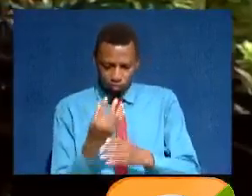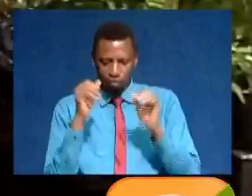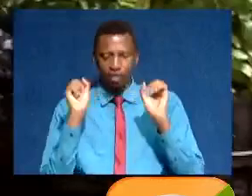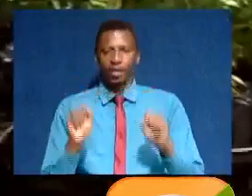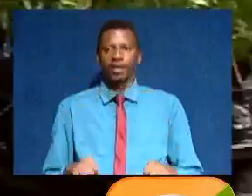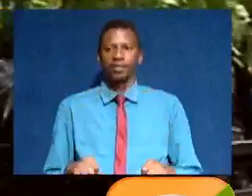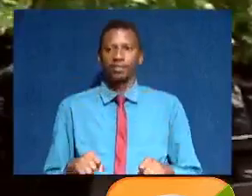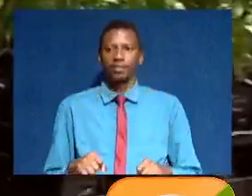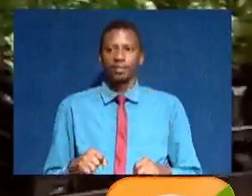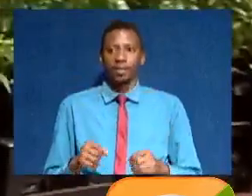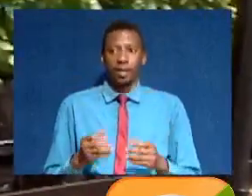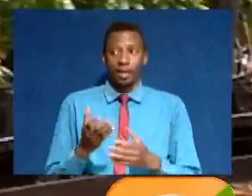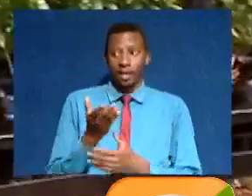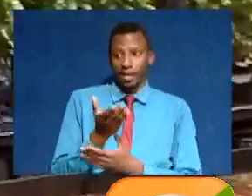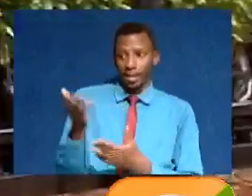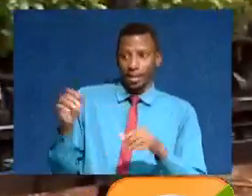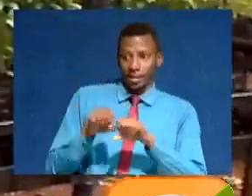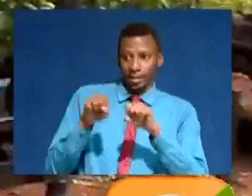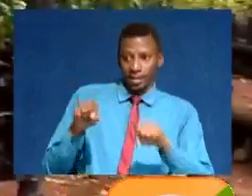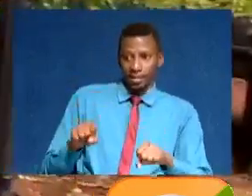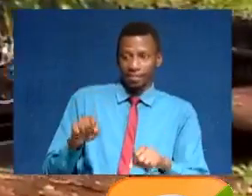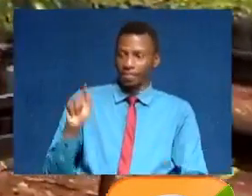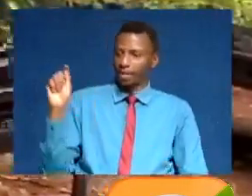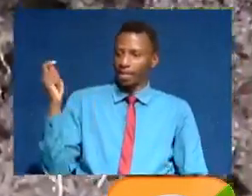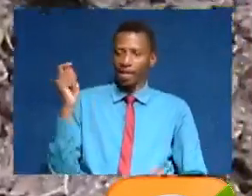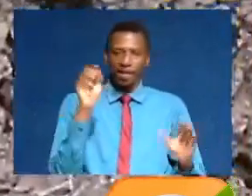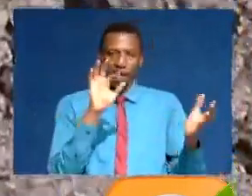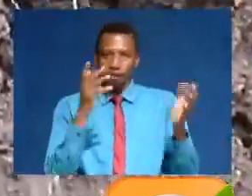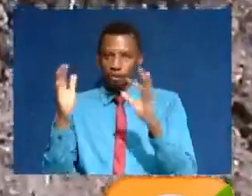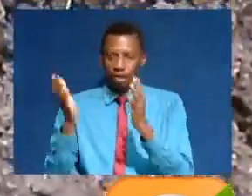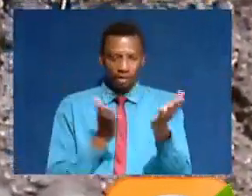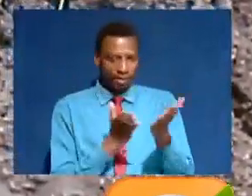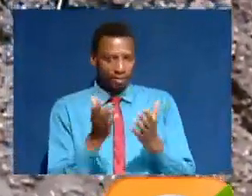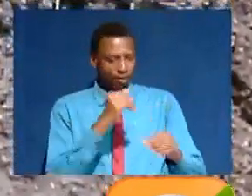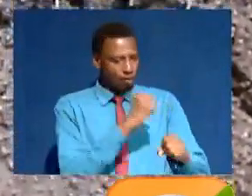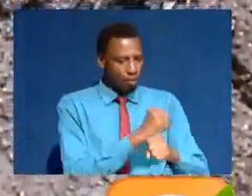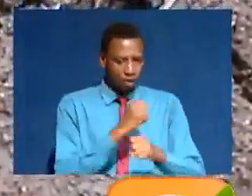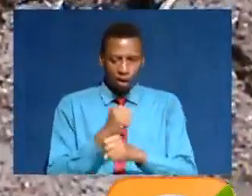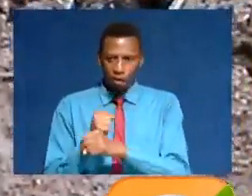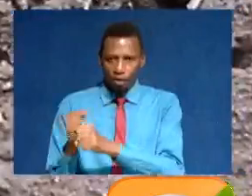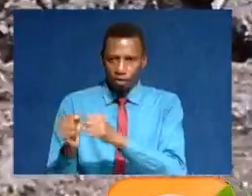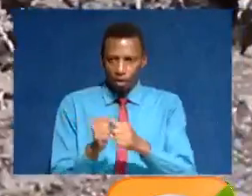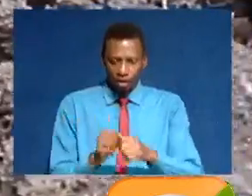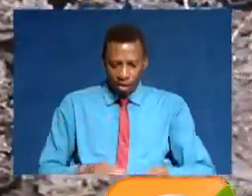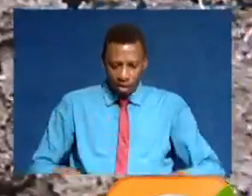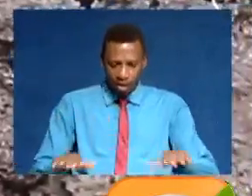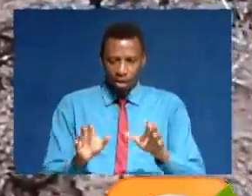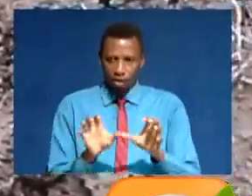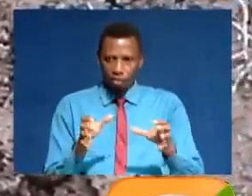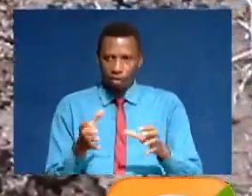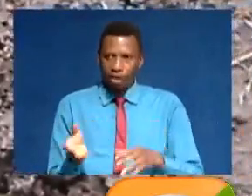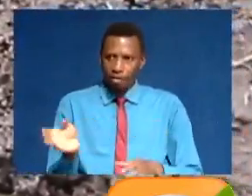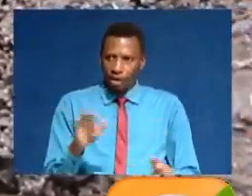Through these systems, the Kenya Forest Service works with local communities to restore originally indigenous